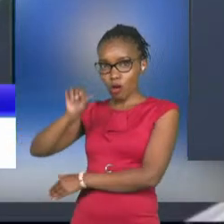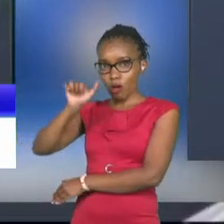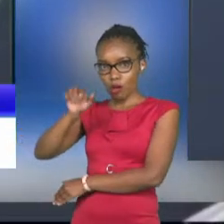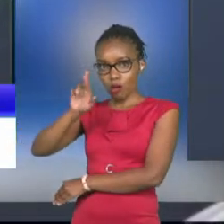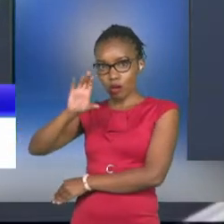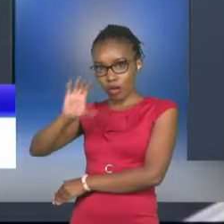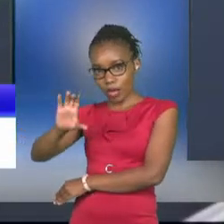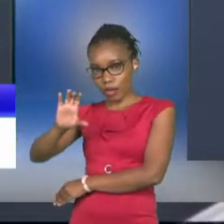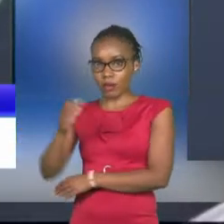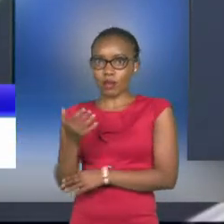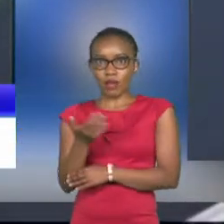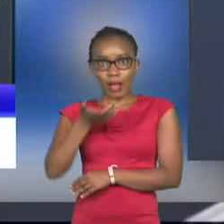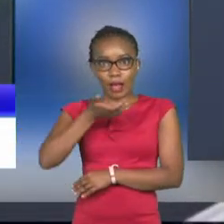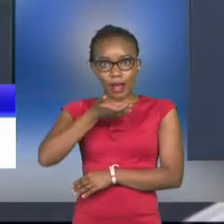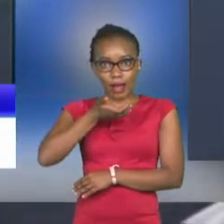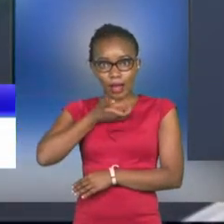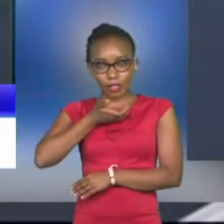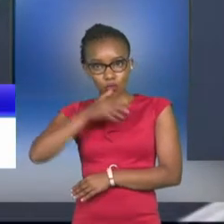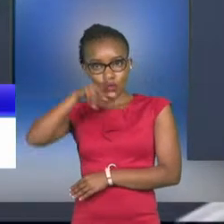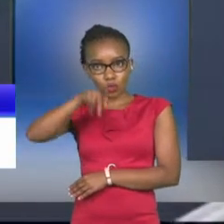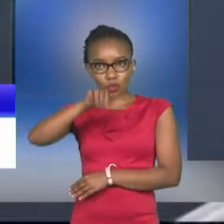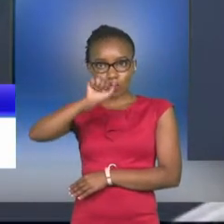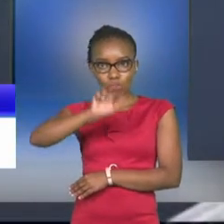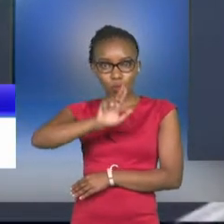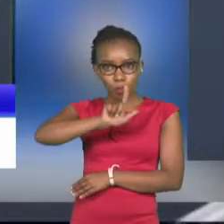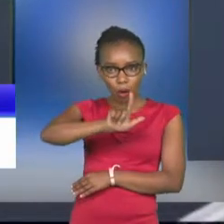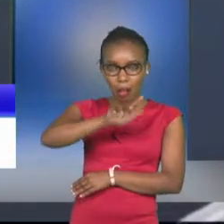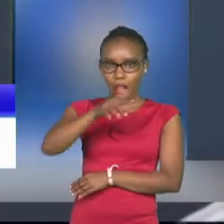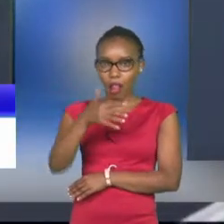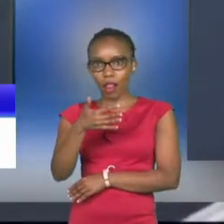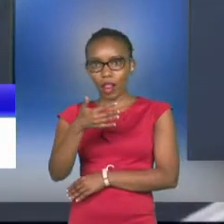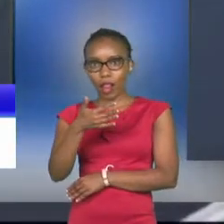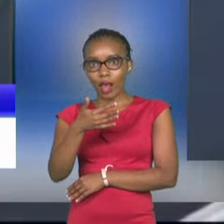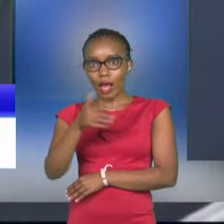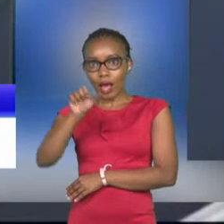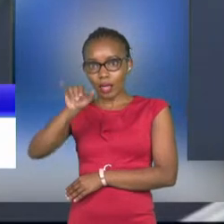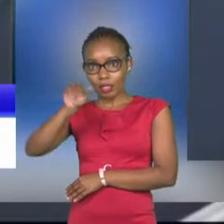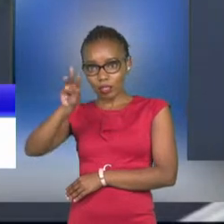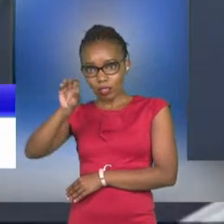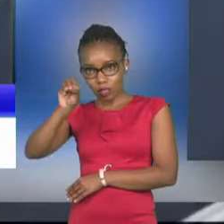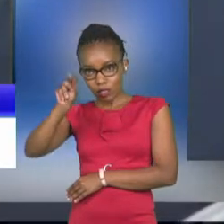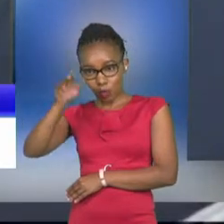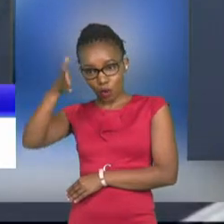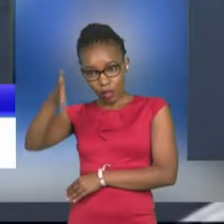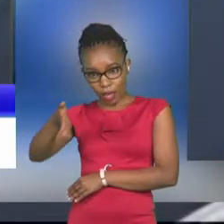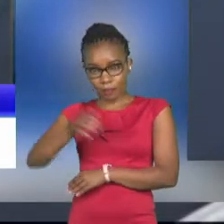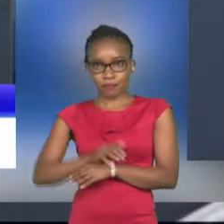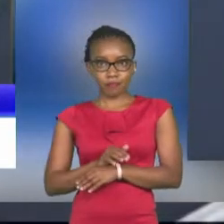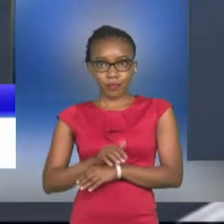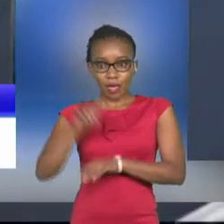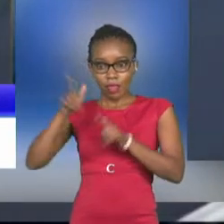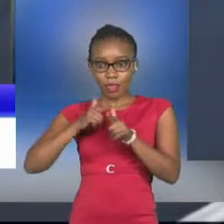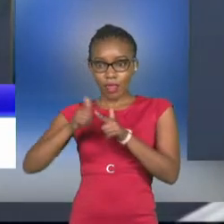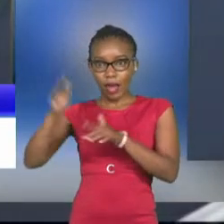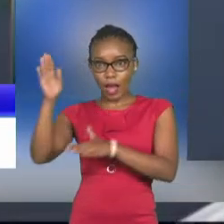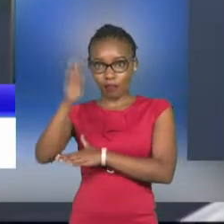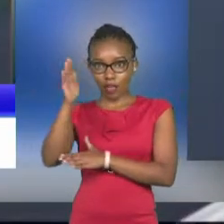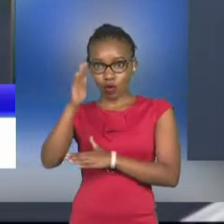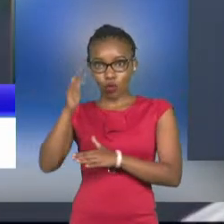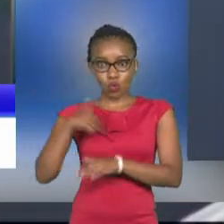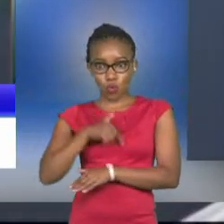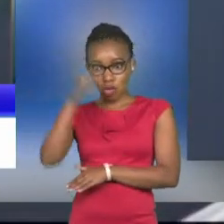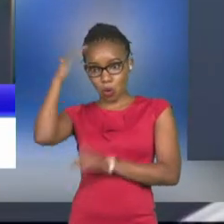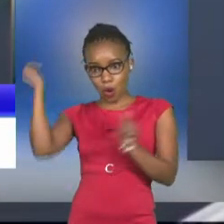was Senior Counsel Paul Mwite, the late Kiliku, and Mzee Nyatae. In the afternoon, we all know